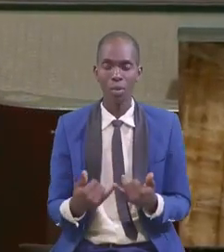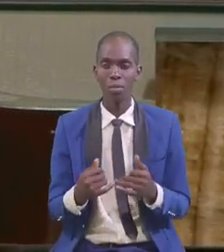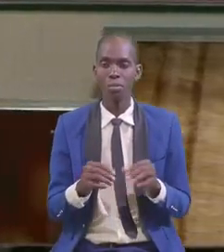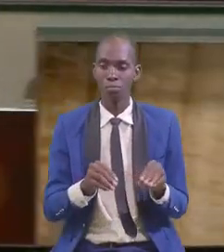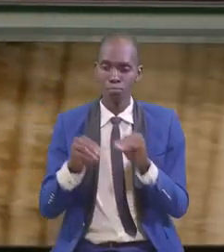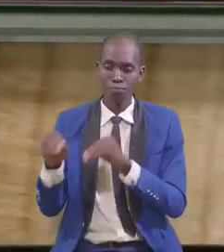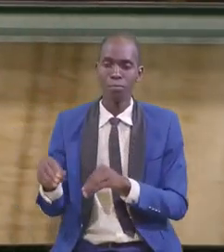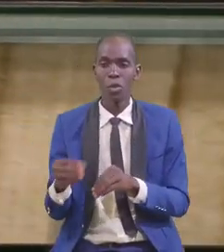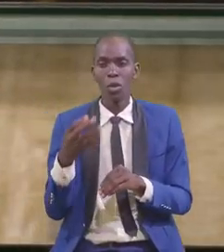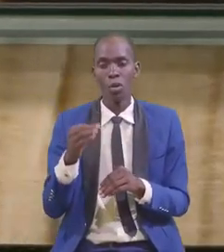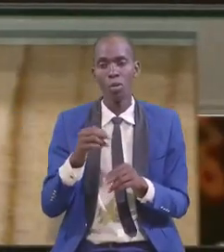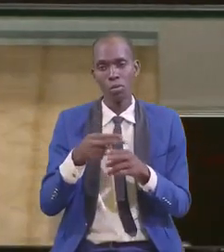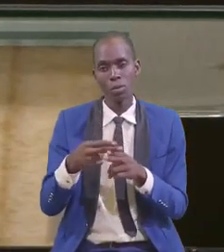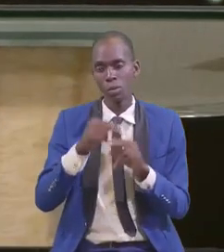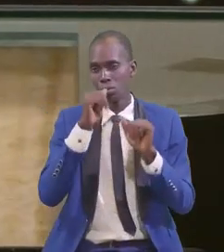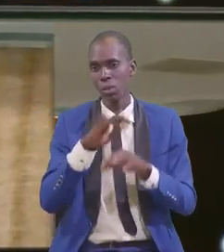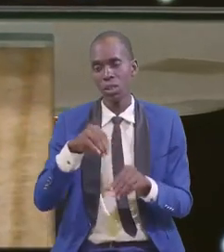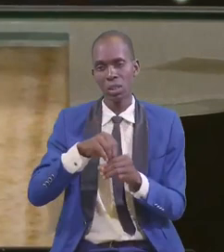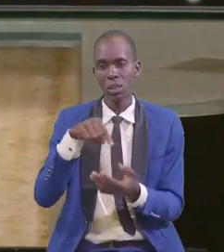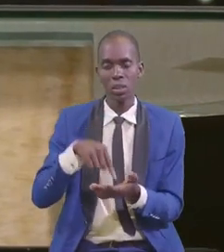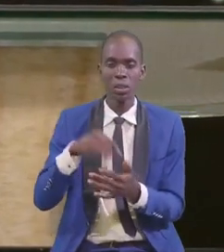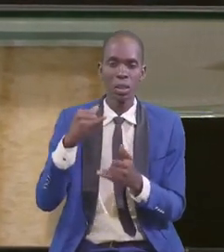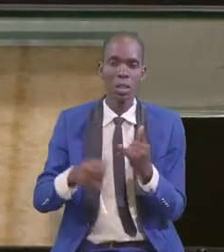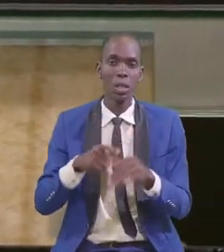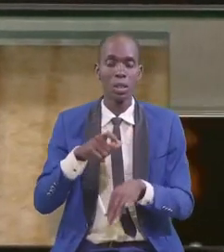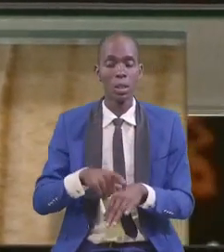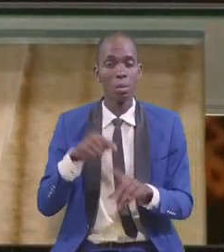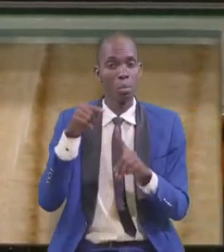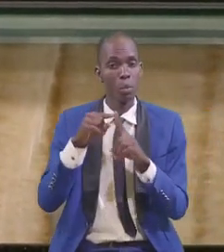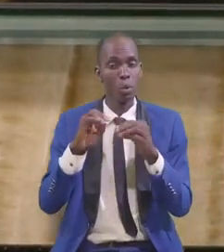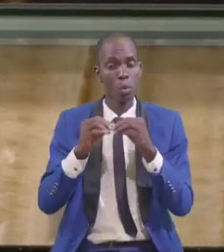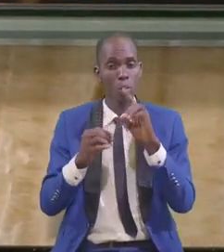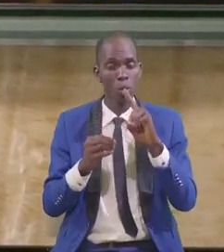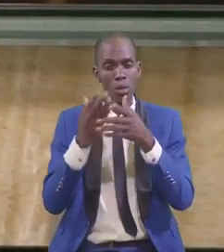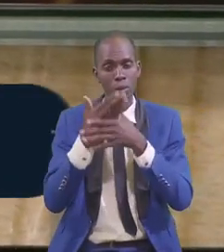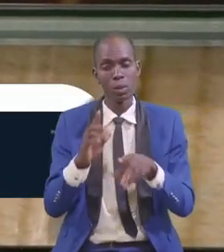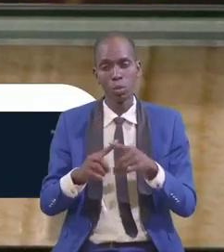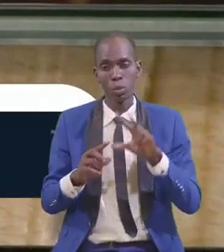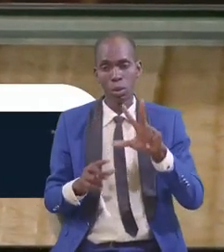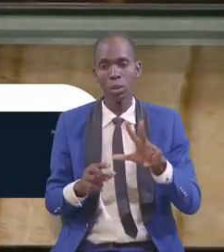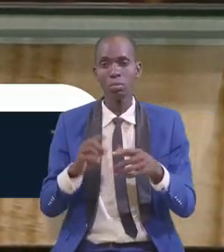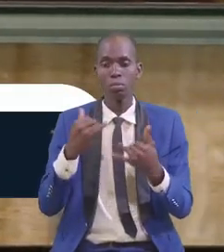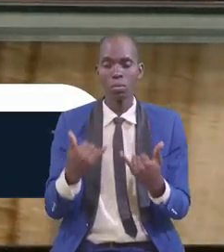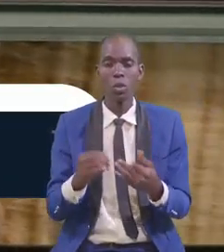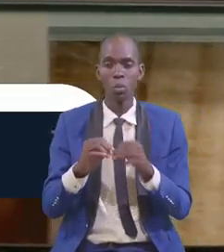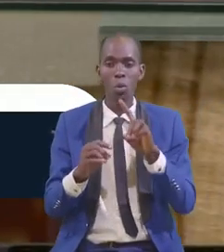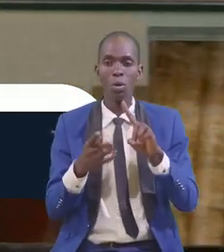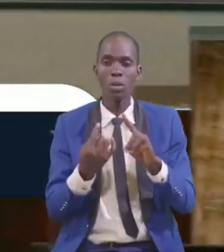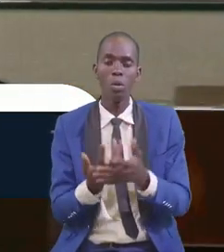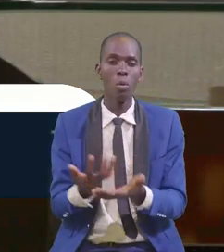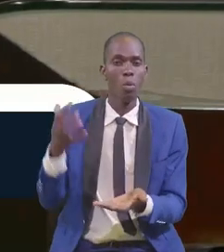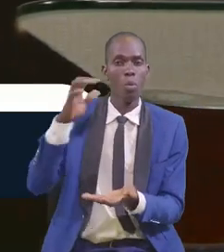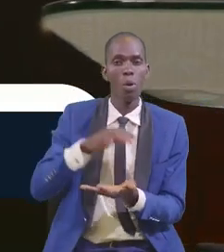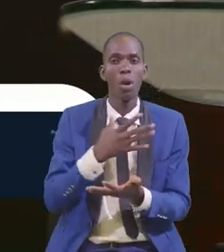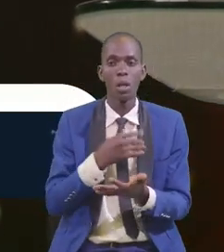times. We're looking at three things here. Number one, the wealth and promotion of